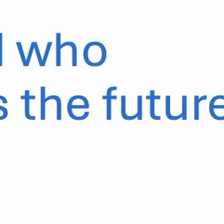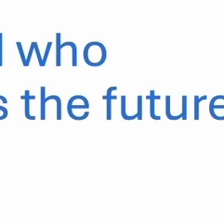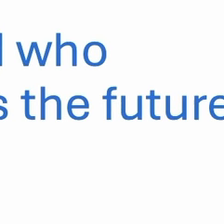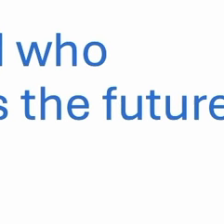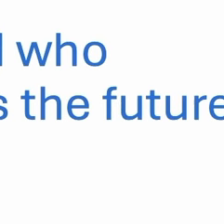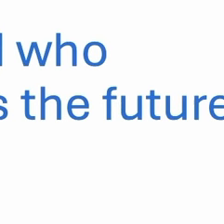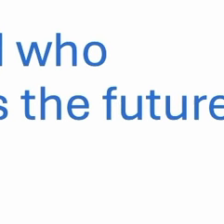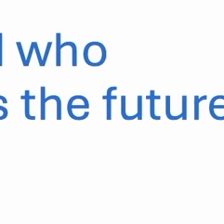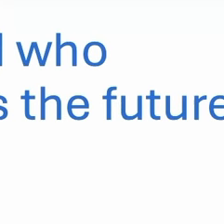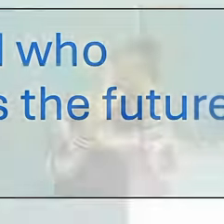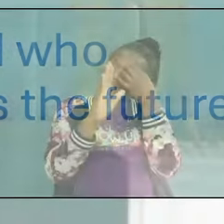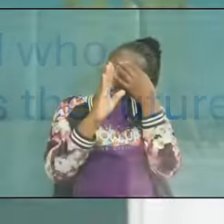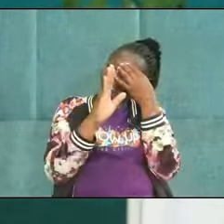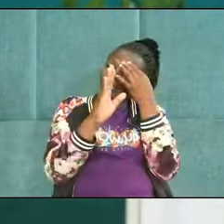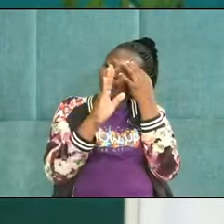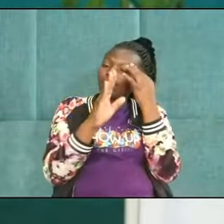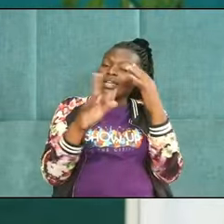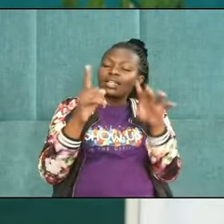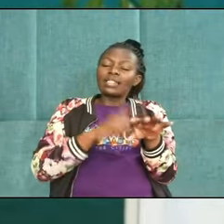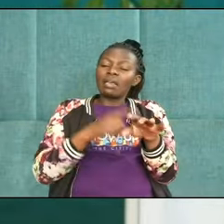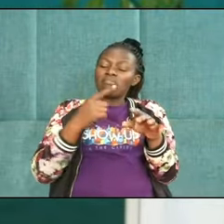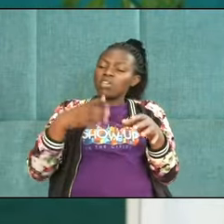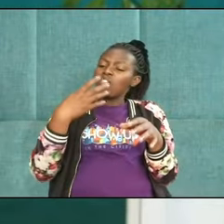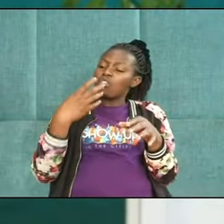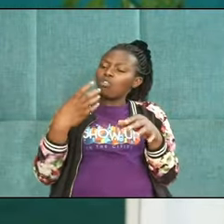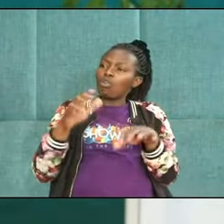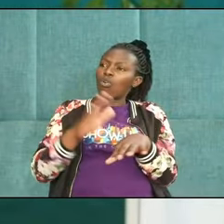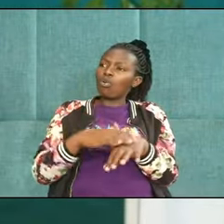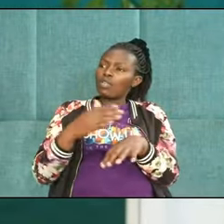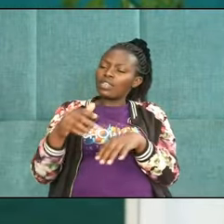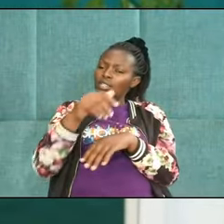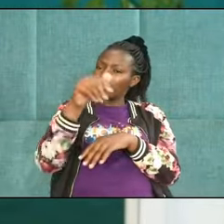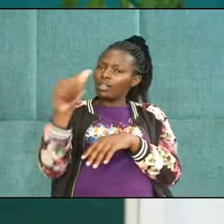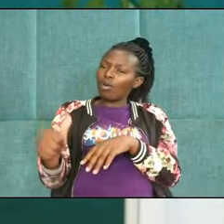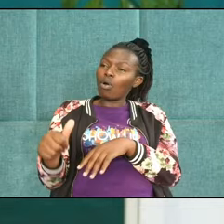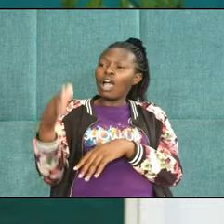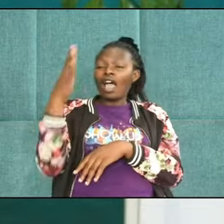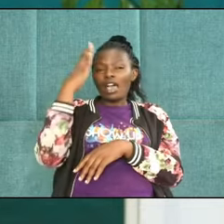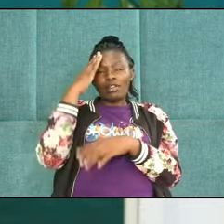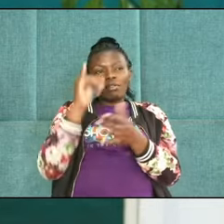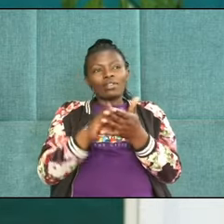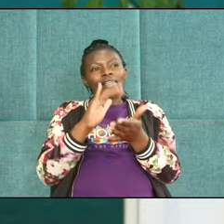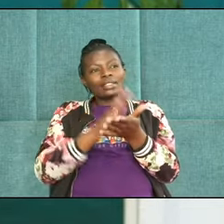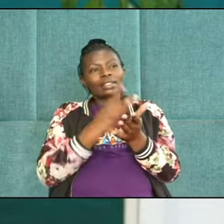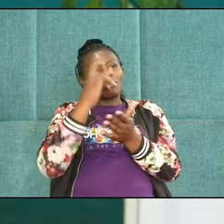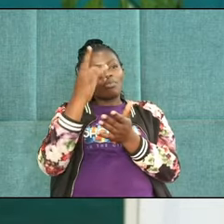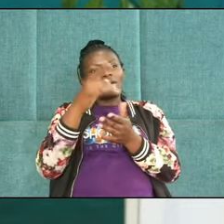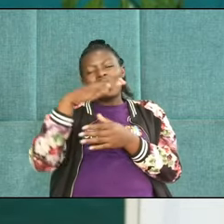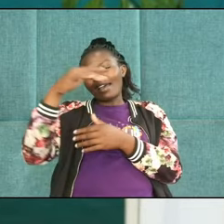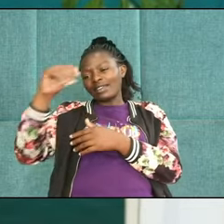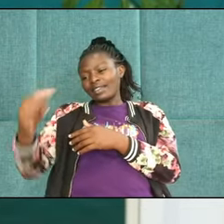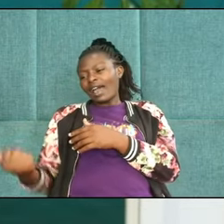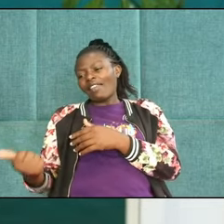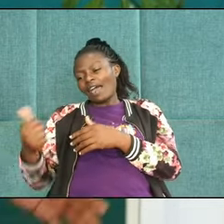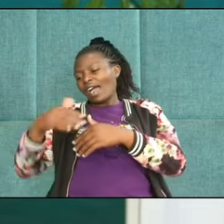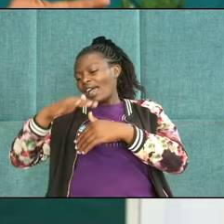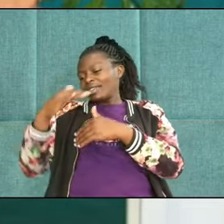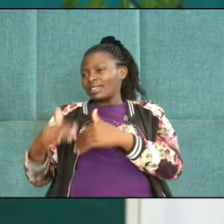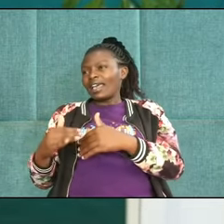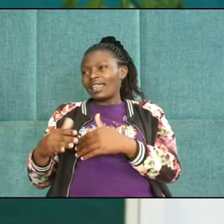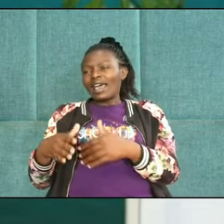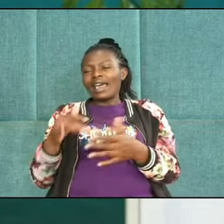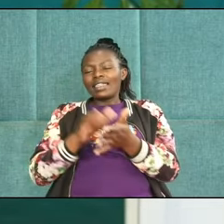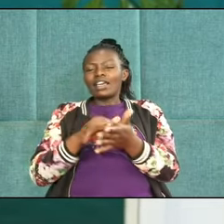That when I knock on this door, I know that someone is to the other side who will open it for me. That when